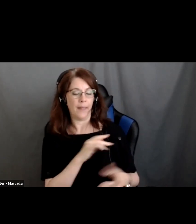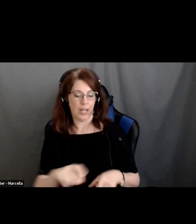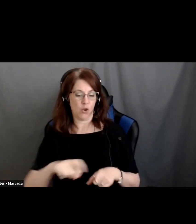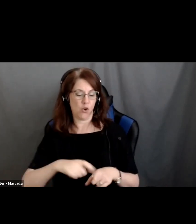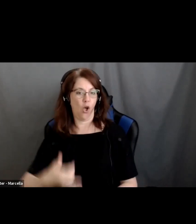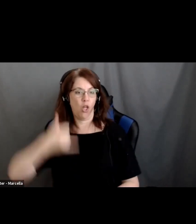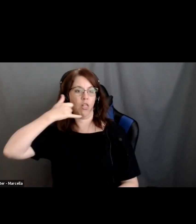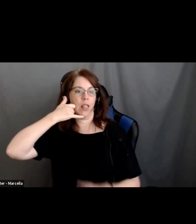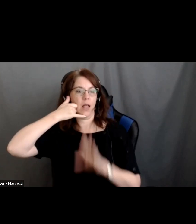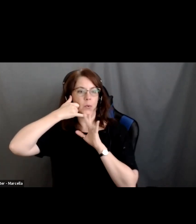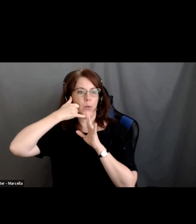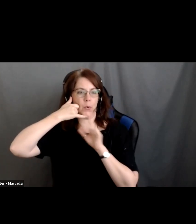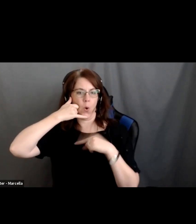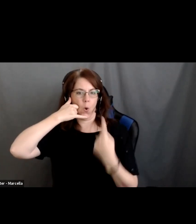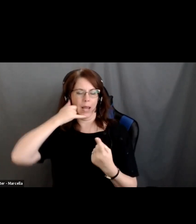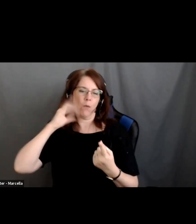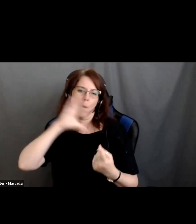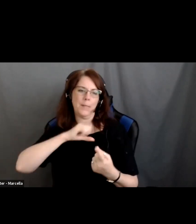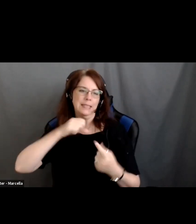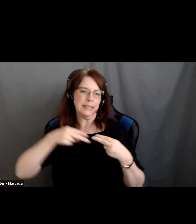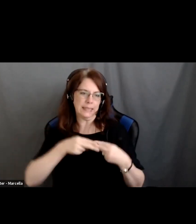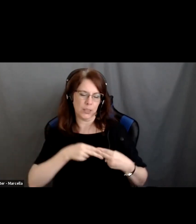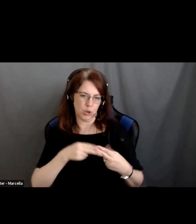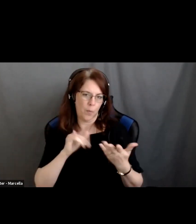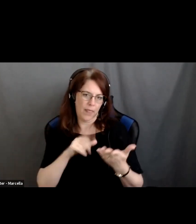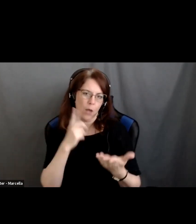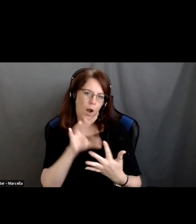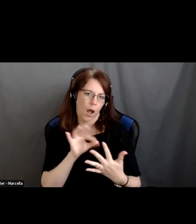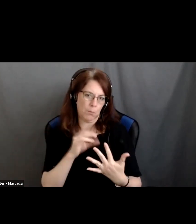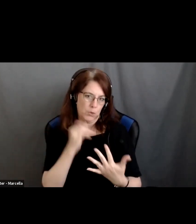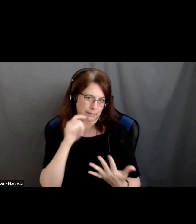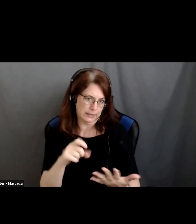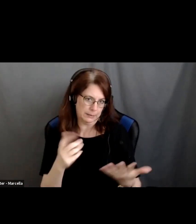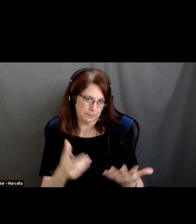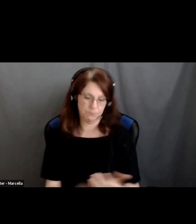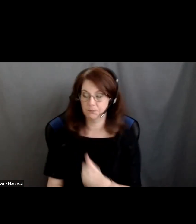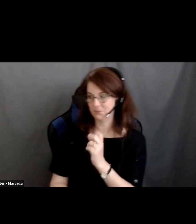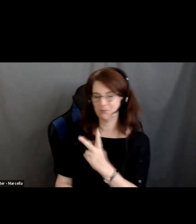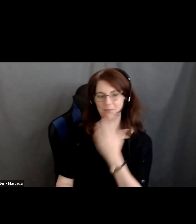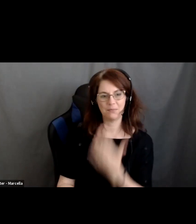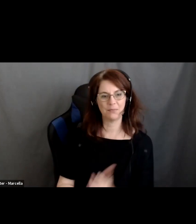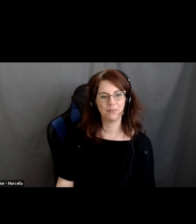your phone. I know we missed the slideshow, but just in case. Okay.